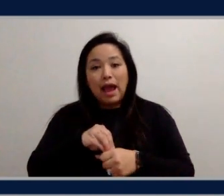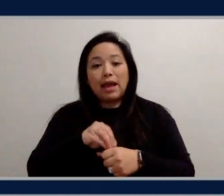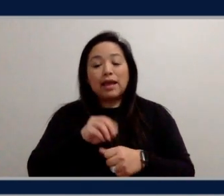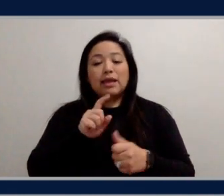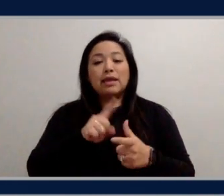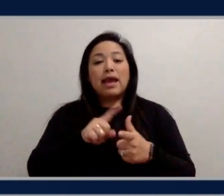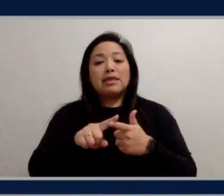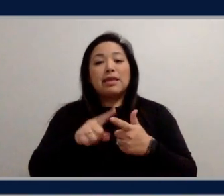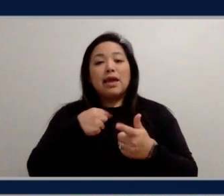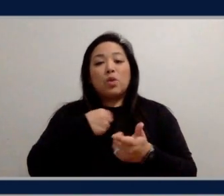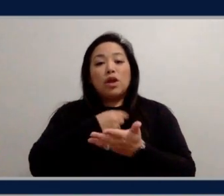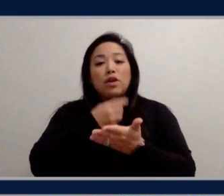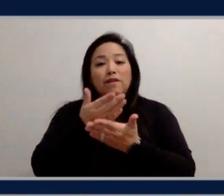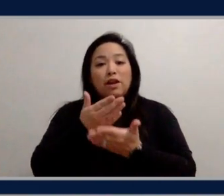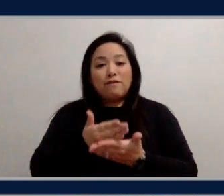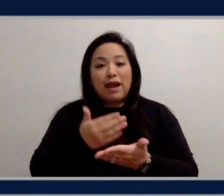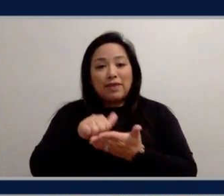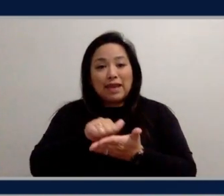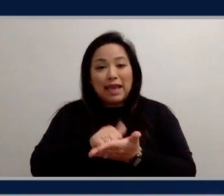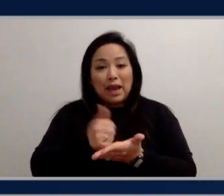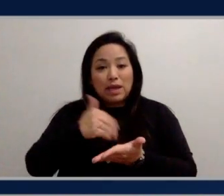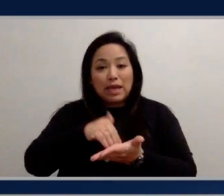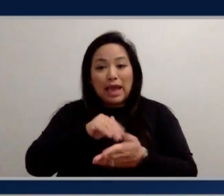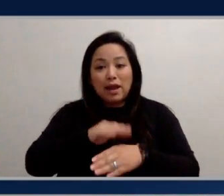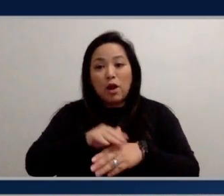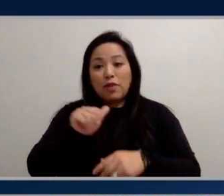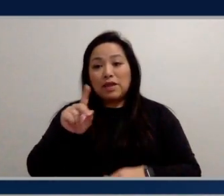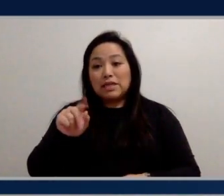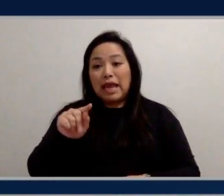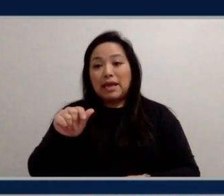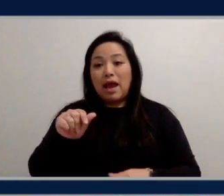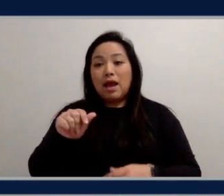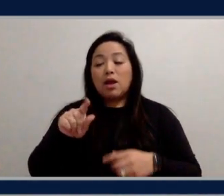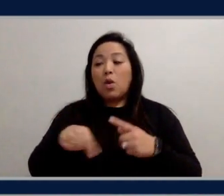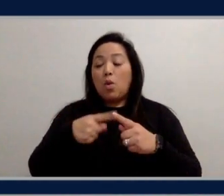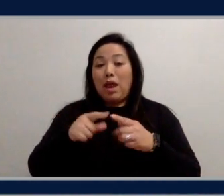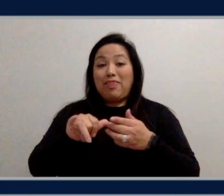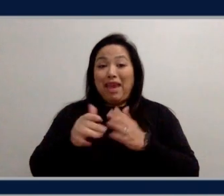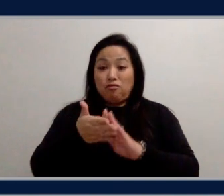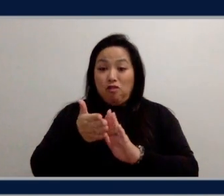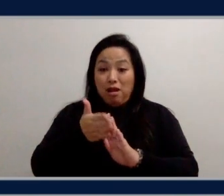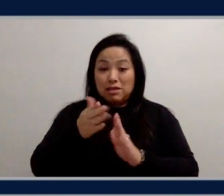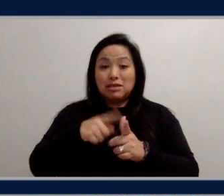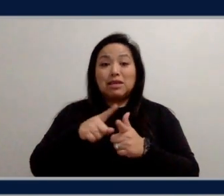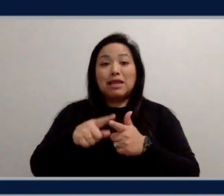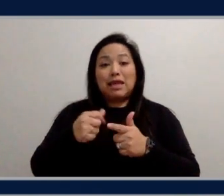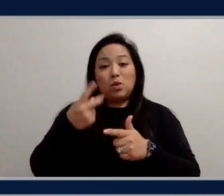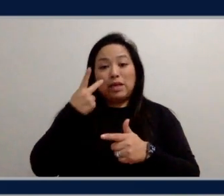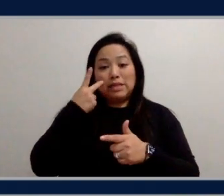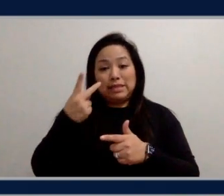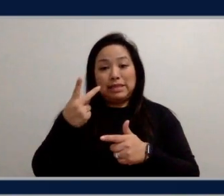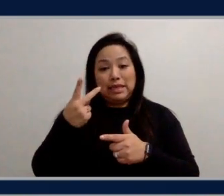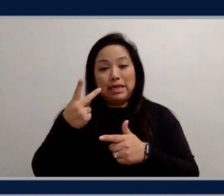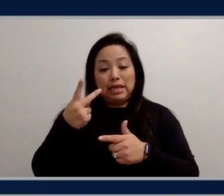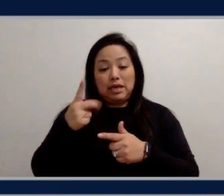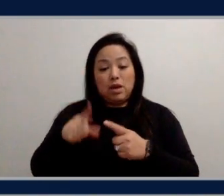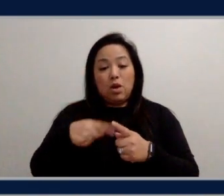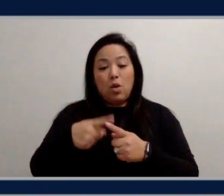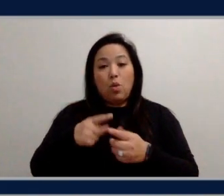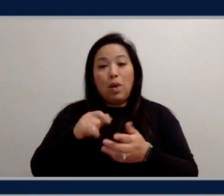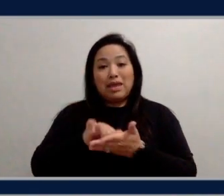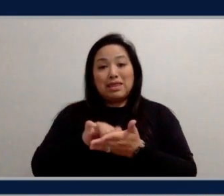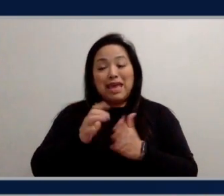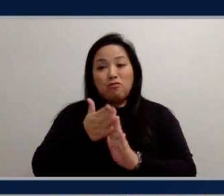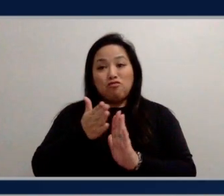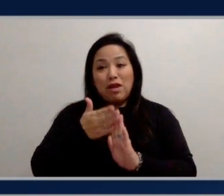verifying the count again on the data. Once this particular thing runs, you can see that once this runs, we can see the count